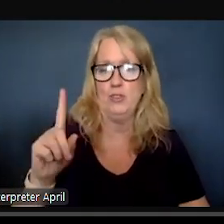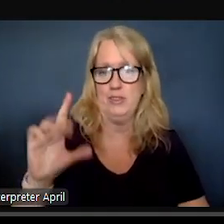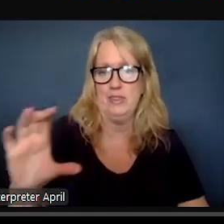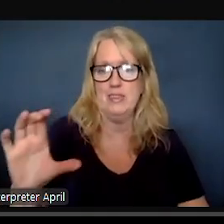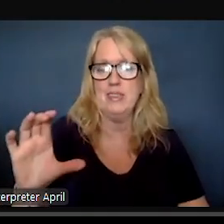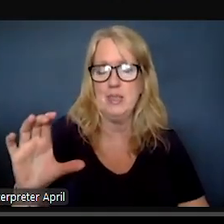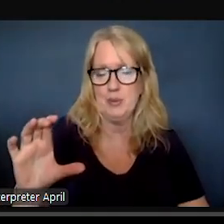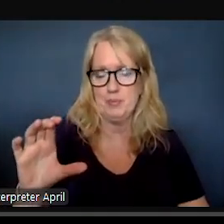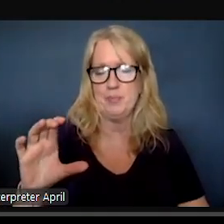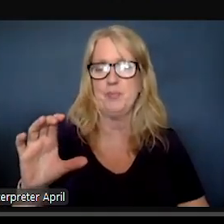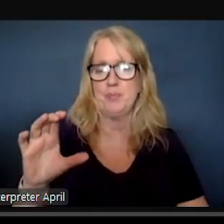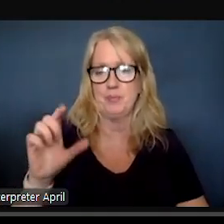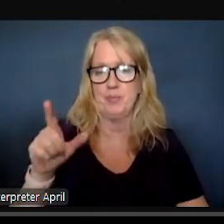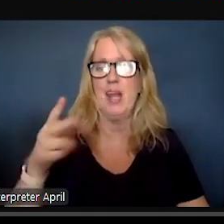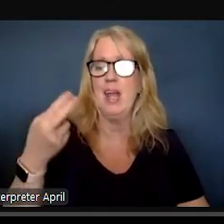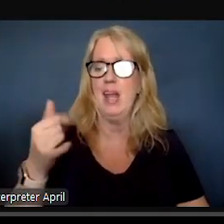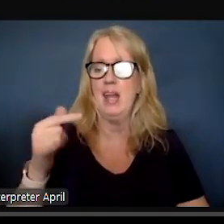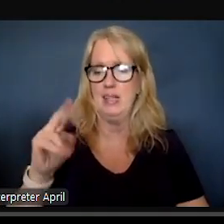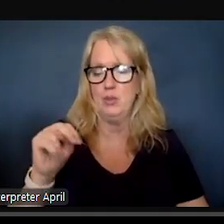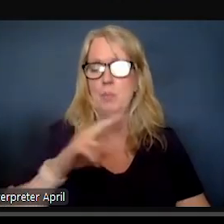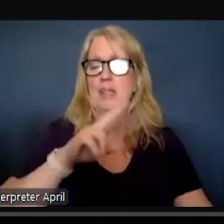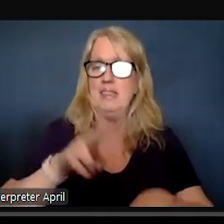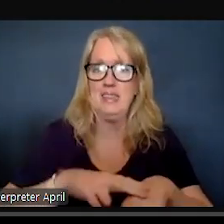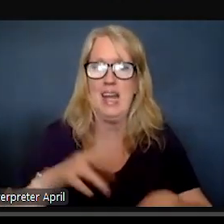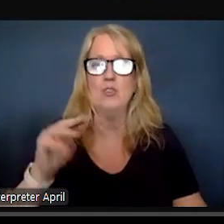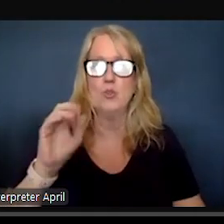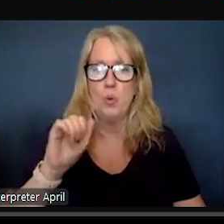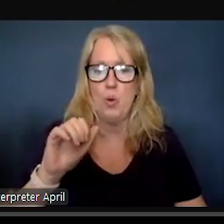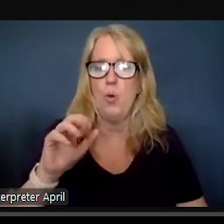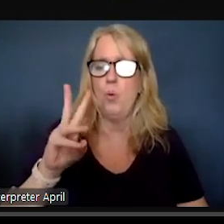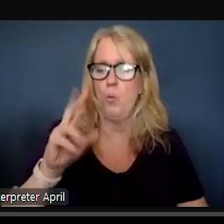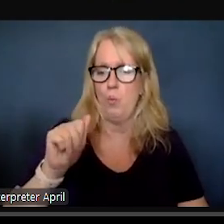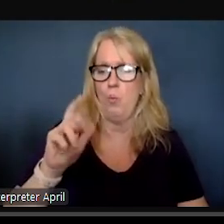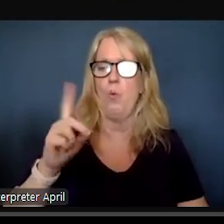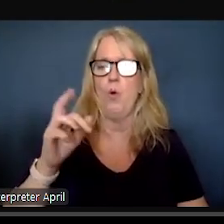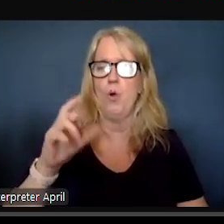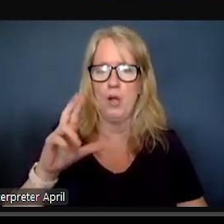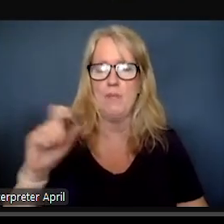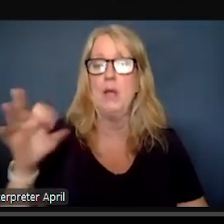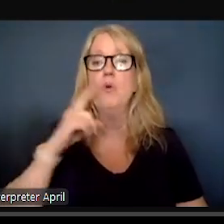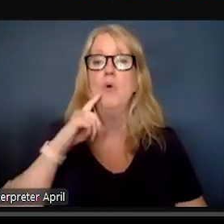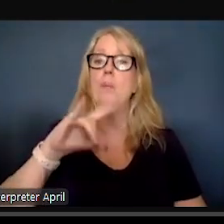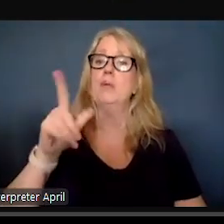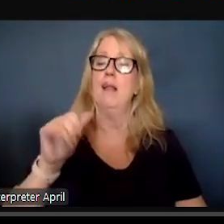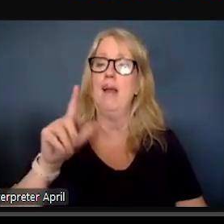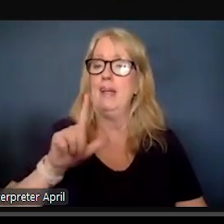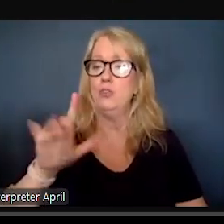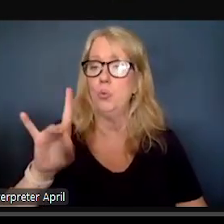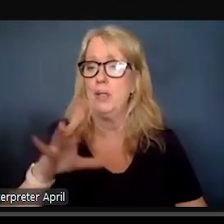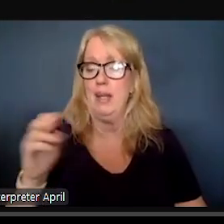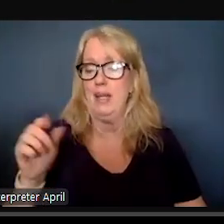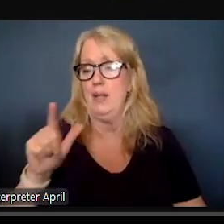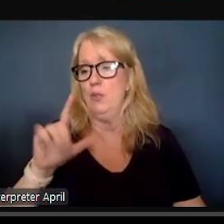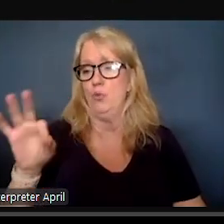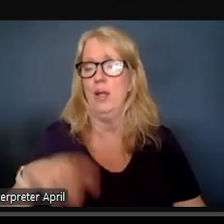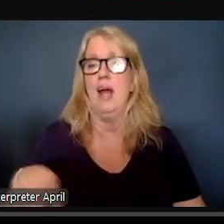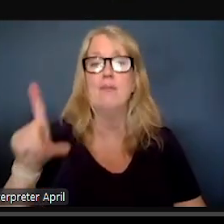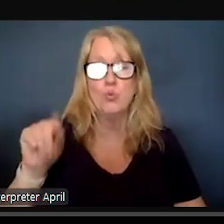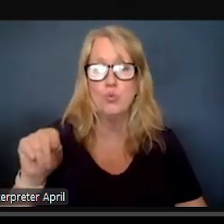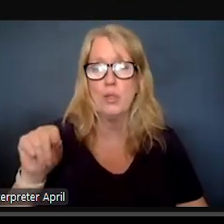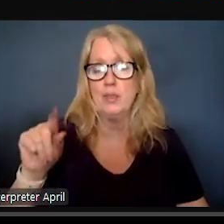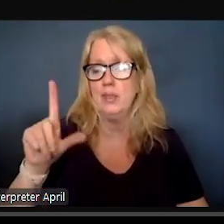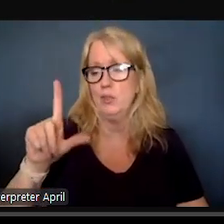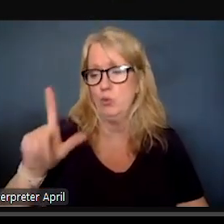D.C. at the Hilton National Mall, the Wharf. It'll be July 28th and July 29th,